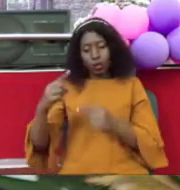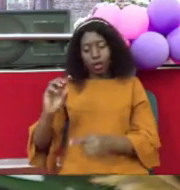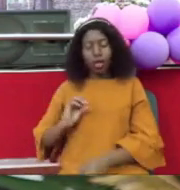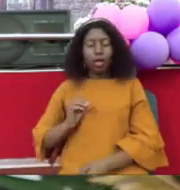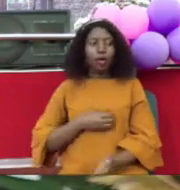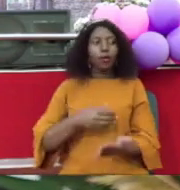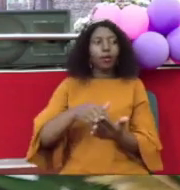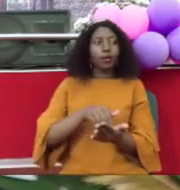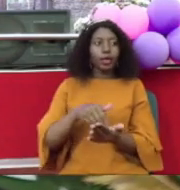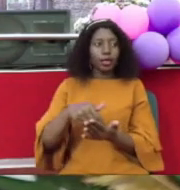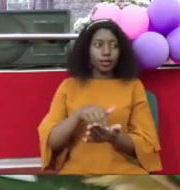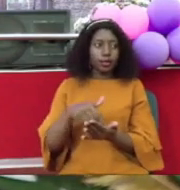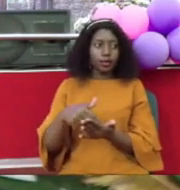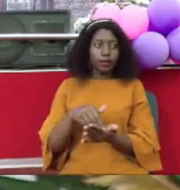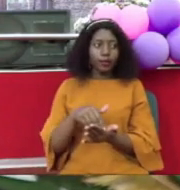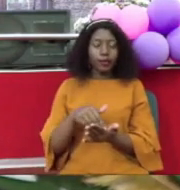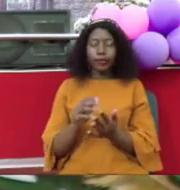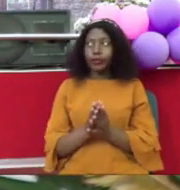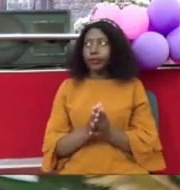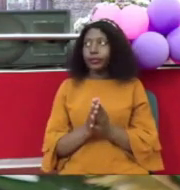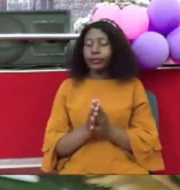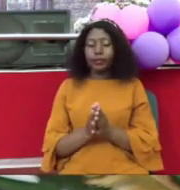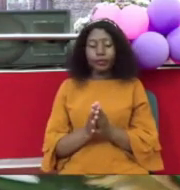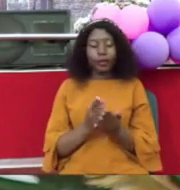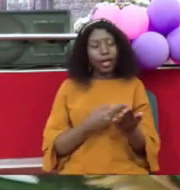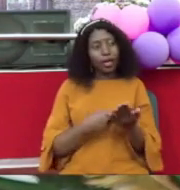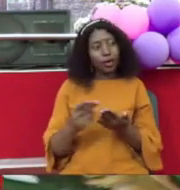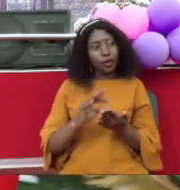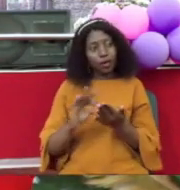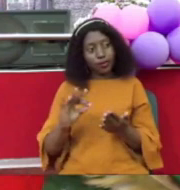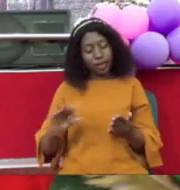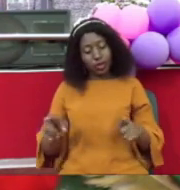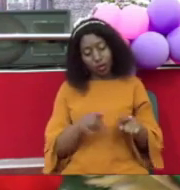kushinda udhaifu wetu. The Holy Spirit will also help